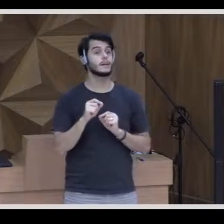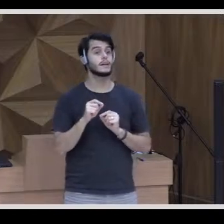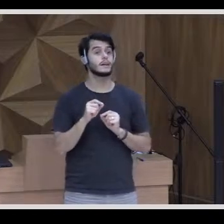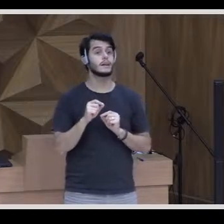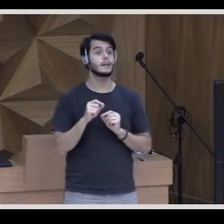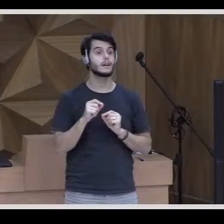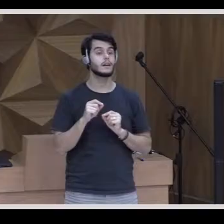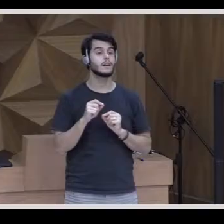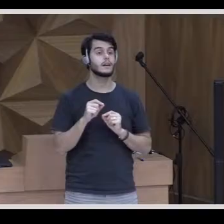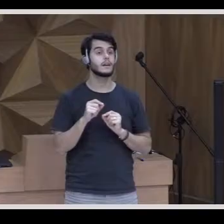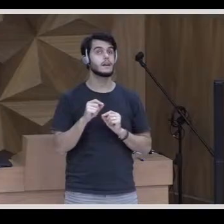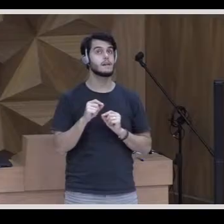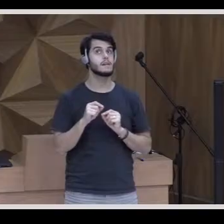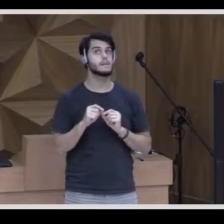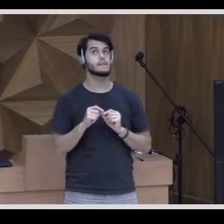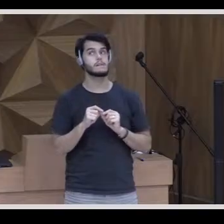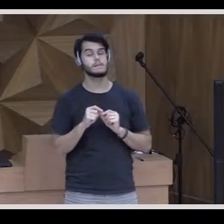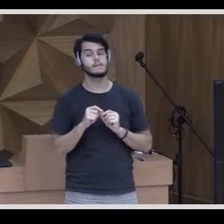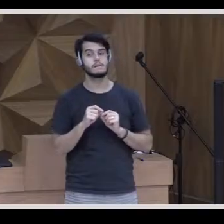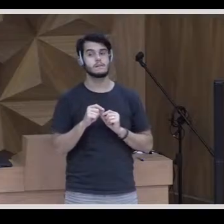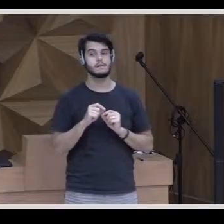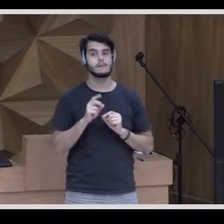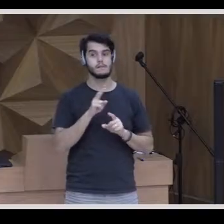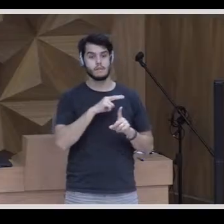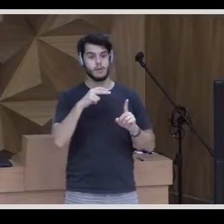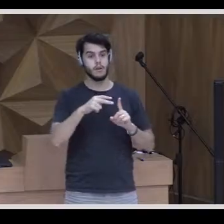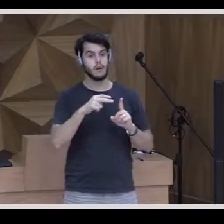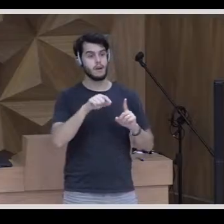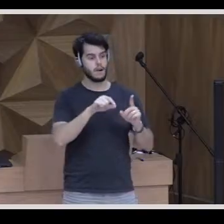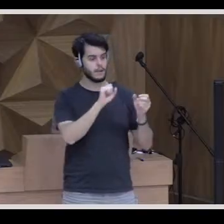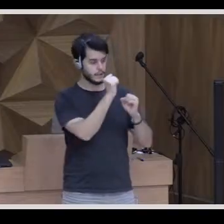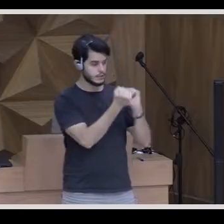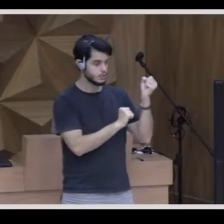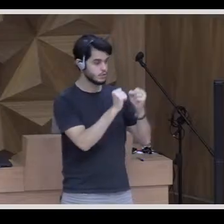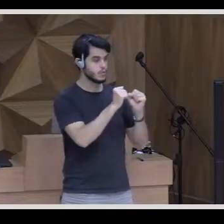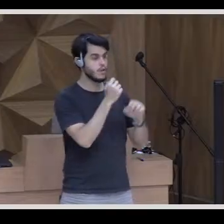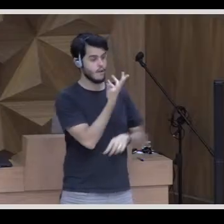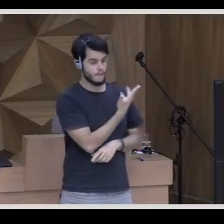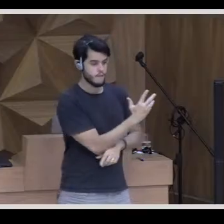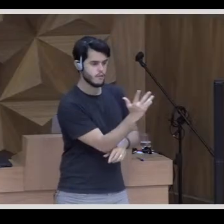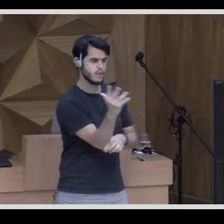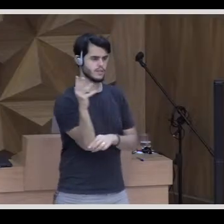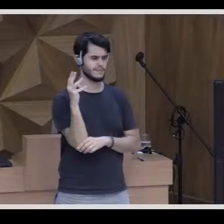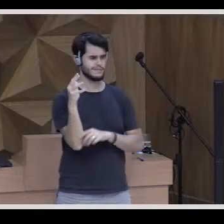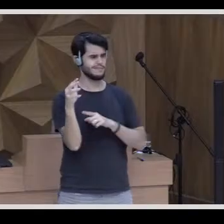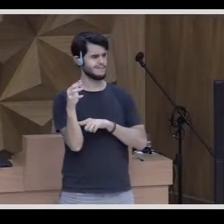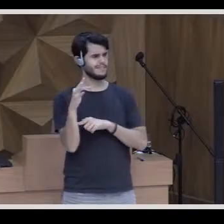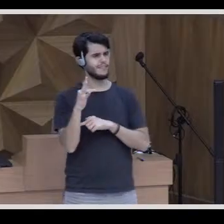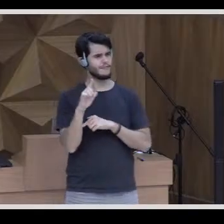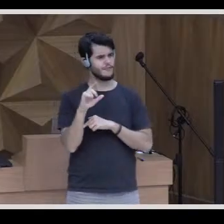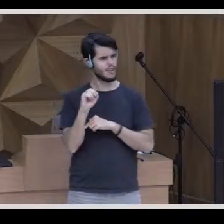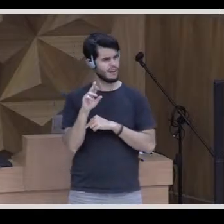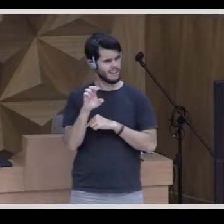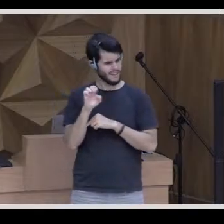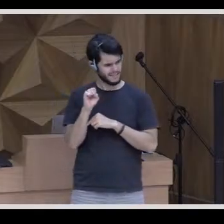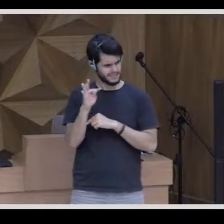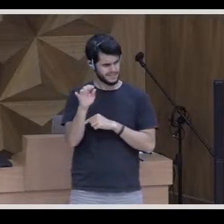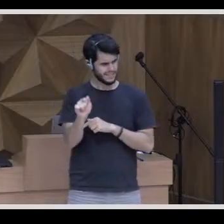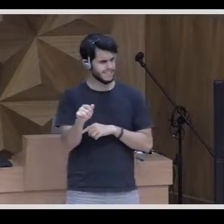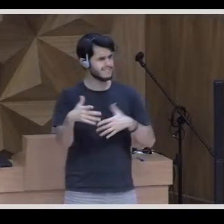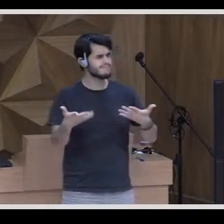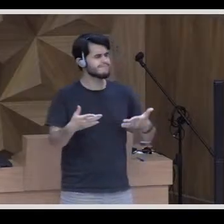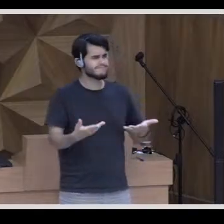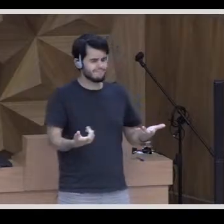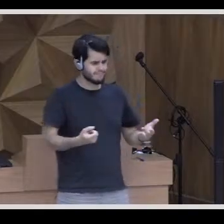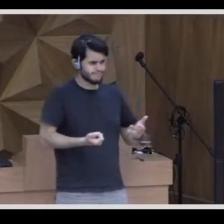So that was not what we were expecting. I thought, well, forestry, I don't know. Firstly, I know nothing about forestry. And secondly, what on